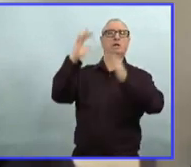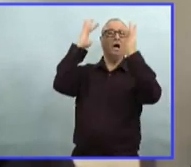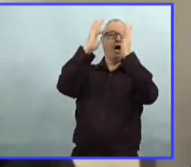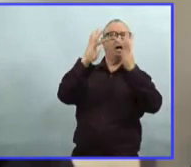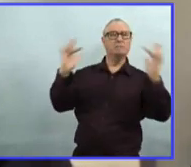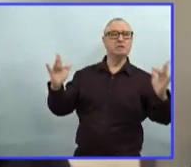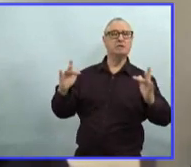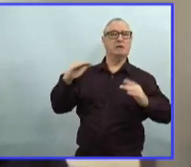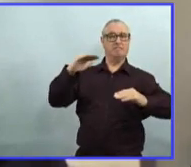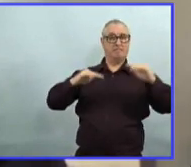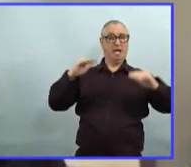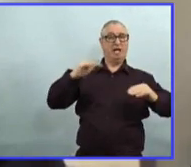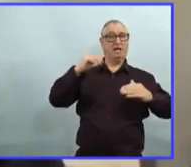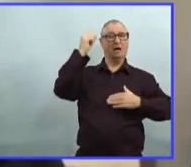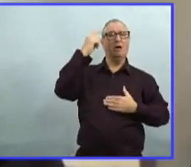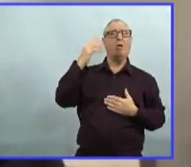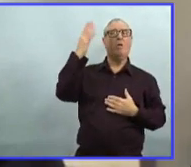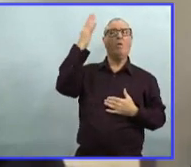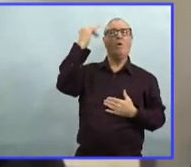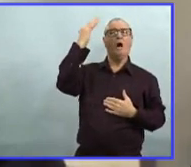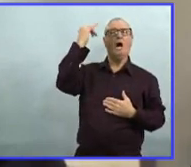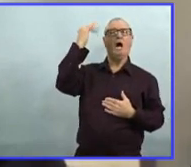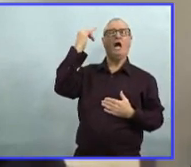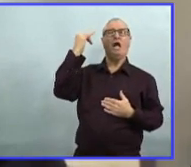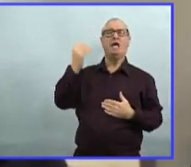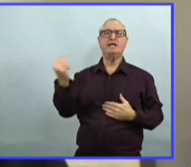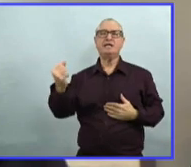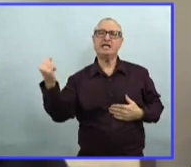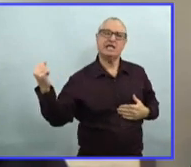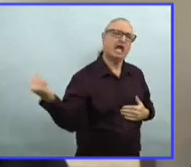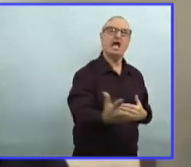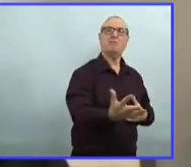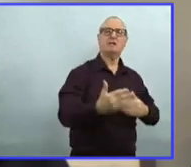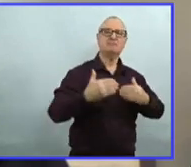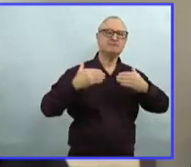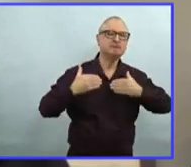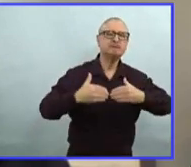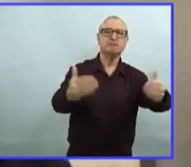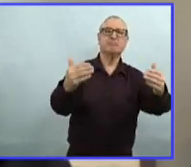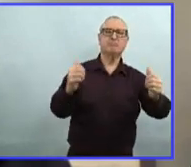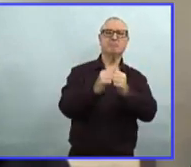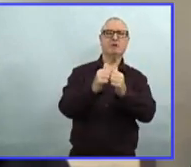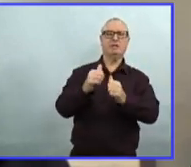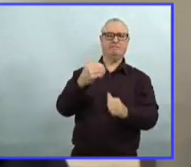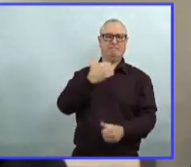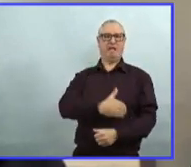is that a lockdown has no negative effects. And of course, a lockdown does have negative effects.